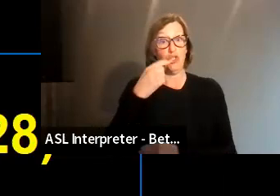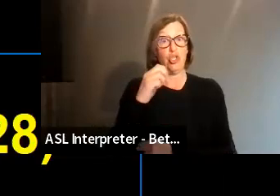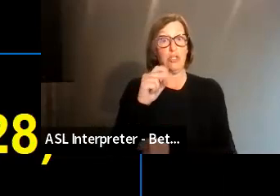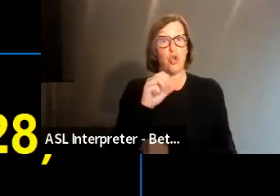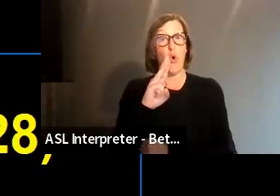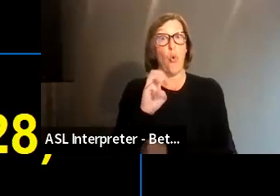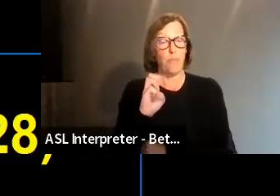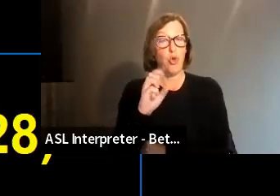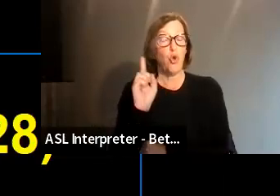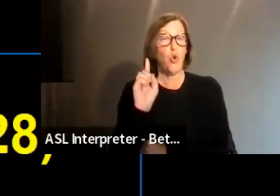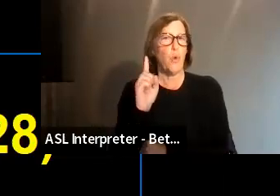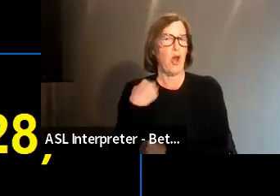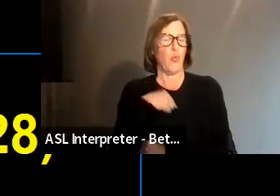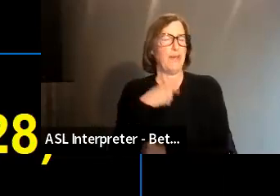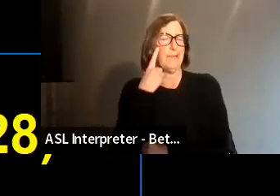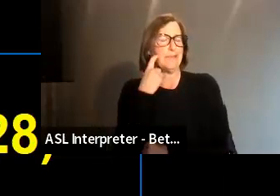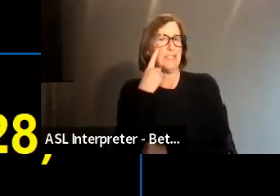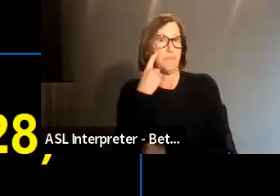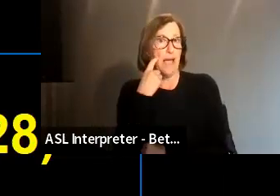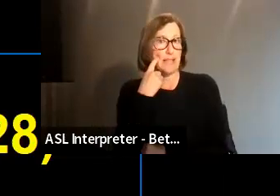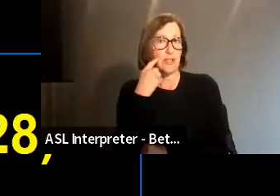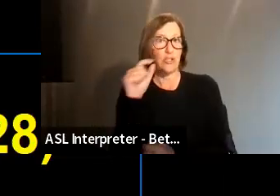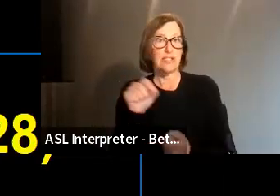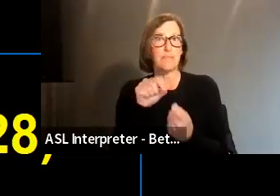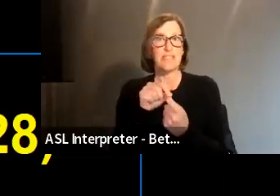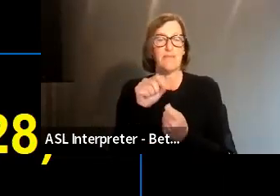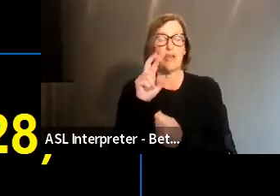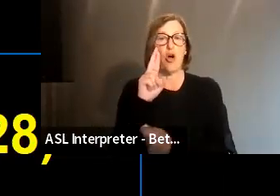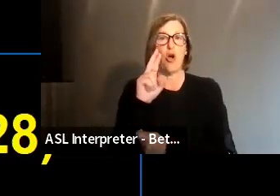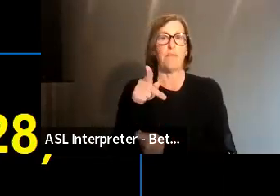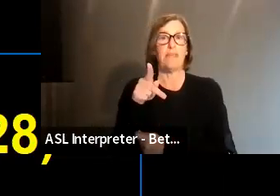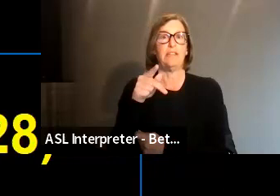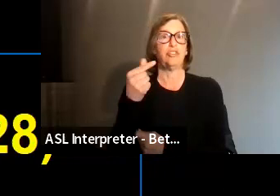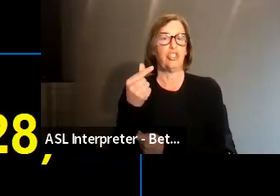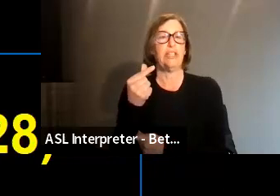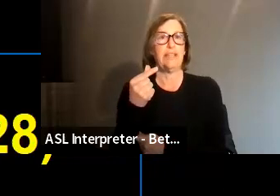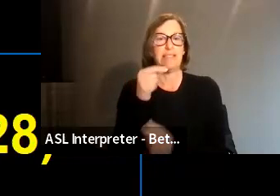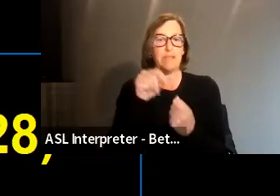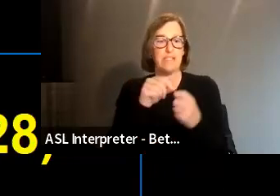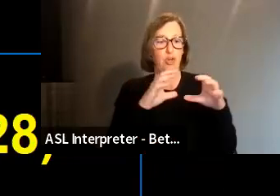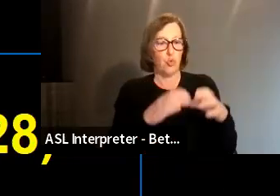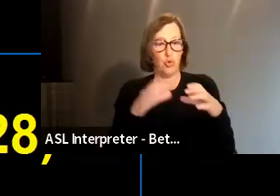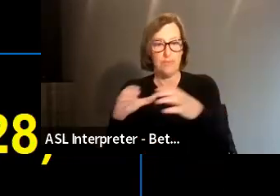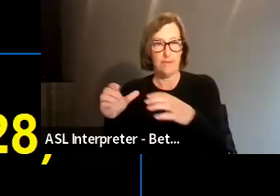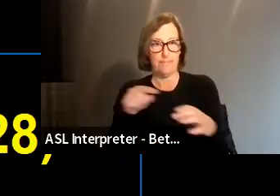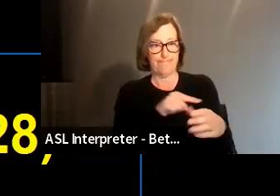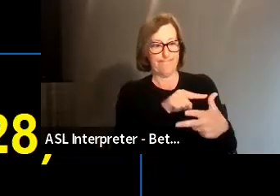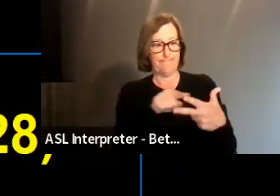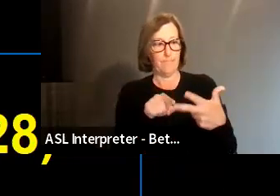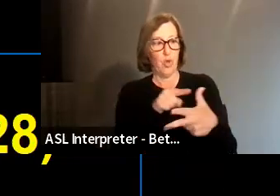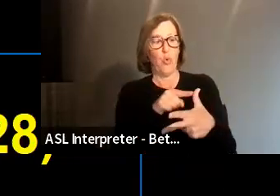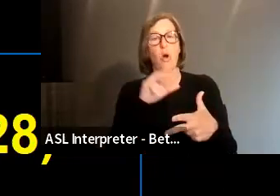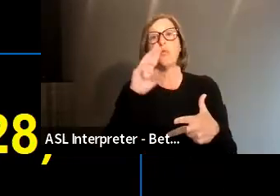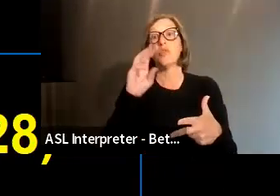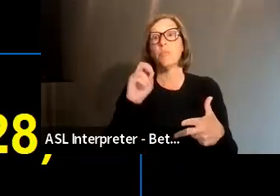suspect that there is a novel RP gene in 3 different populations. One big population was the Moroccan